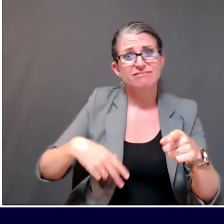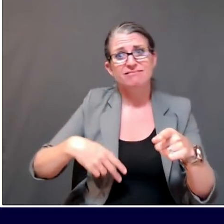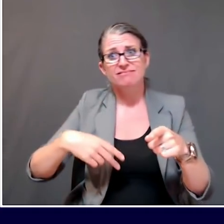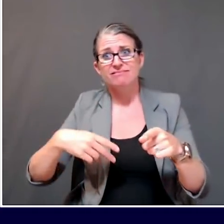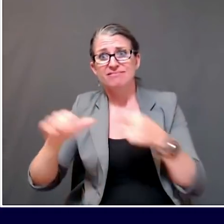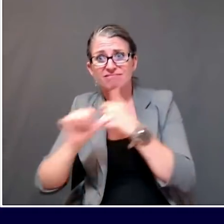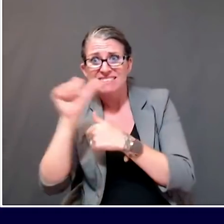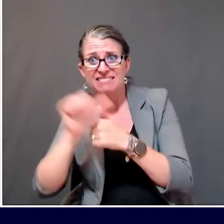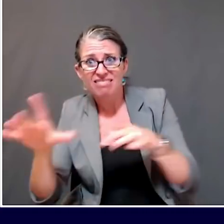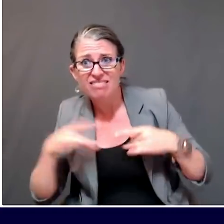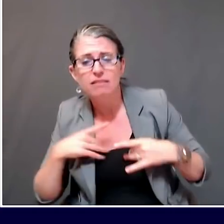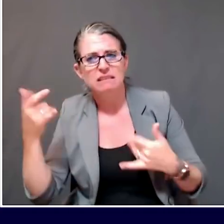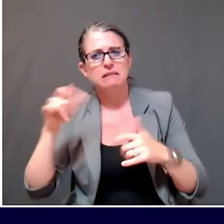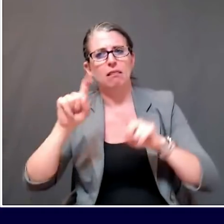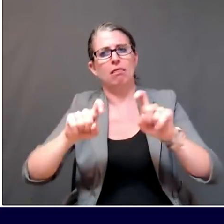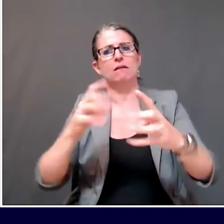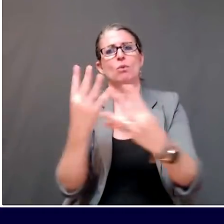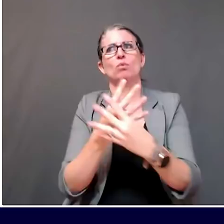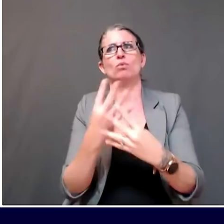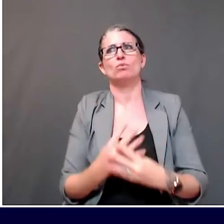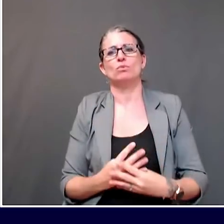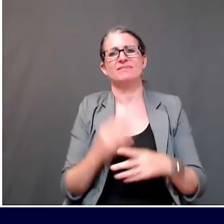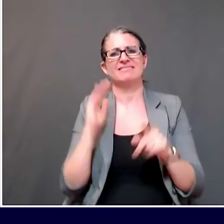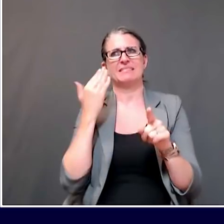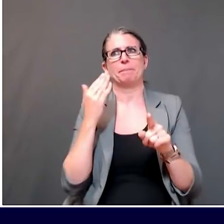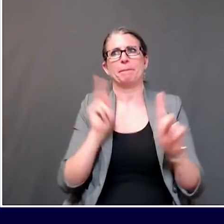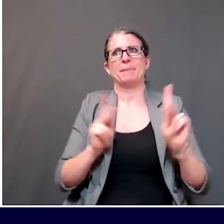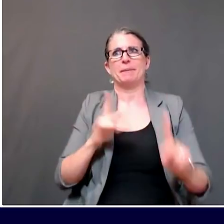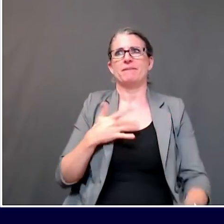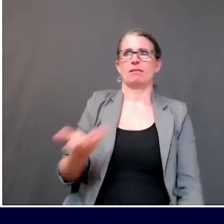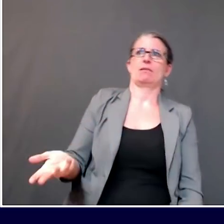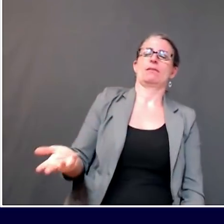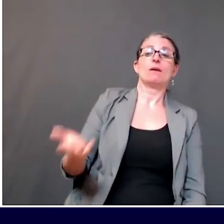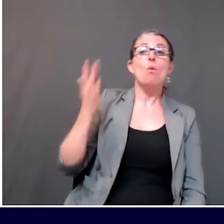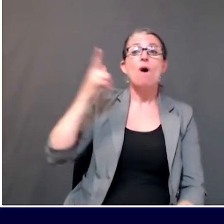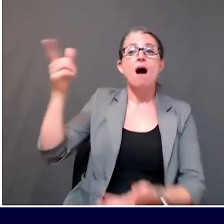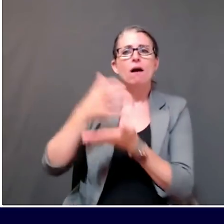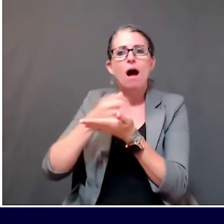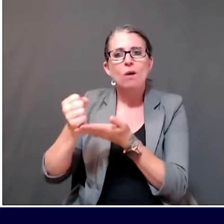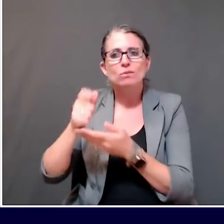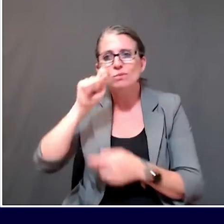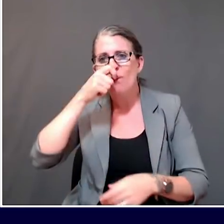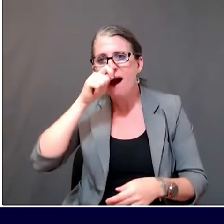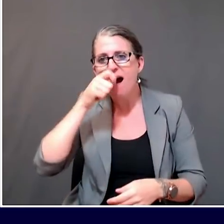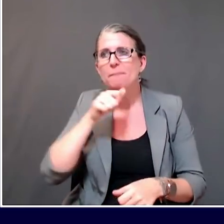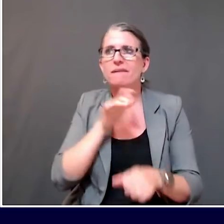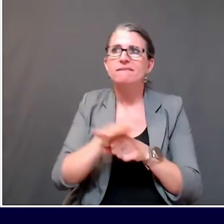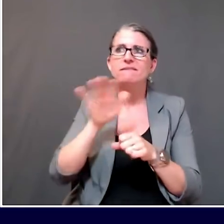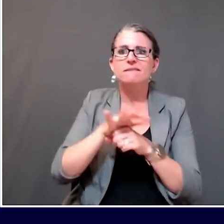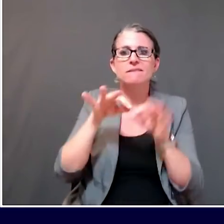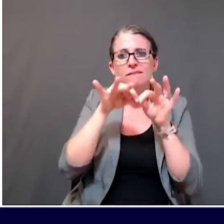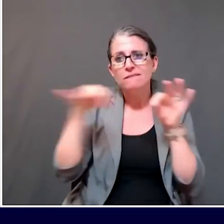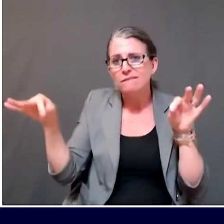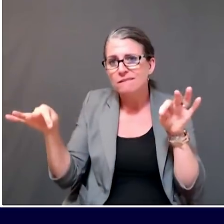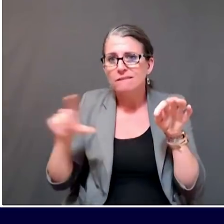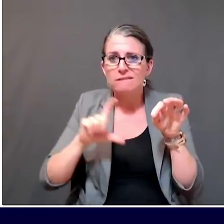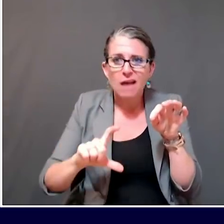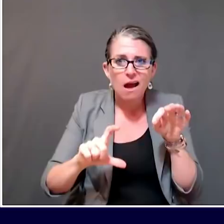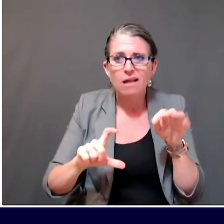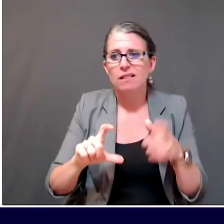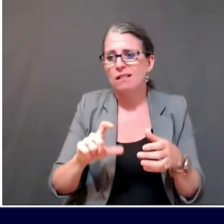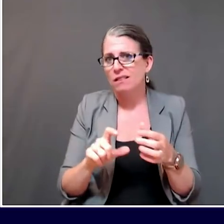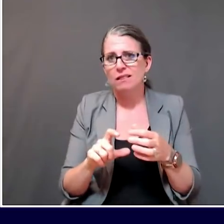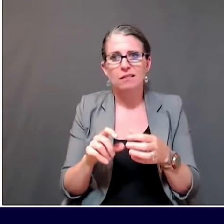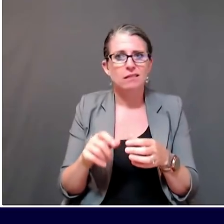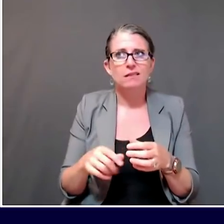getting swabs and transport media, and then some delays in the delivery of samples and that sort of thing. Do you just have